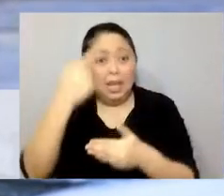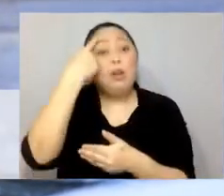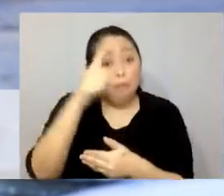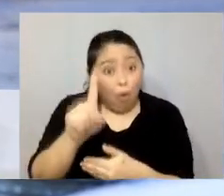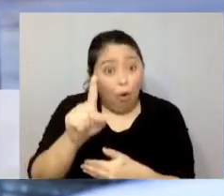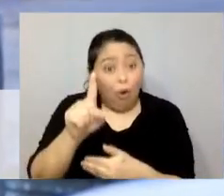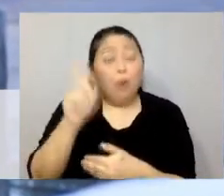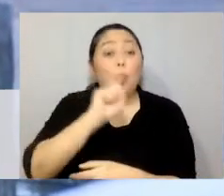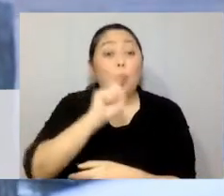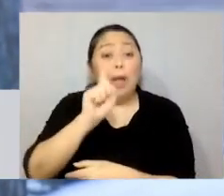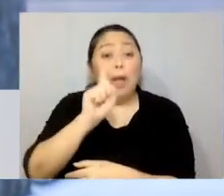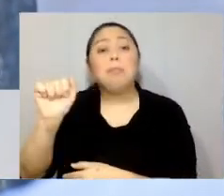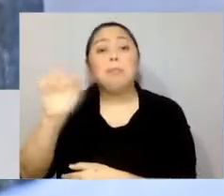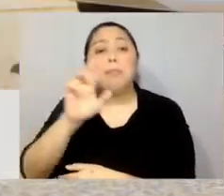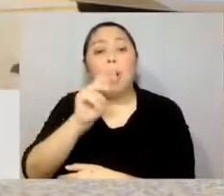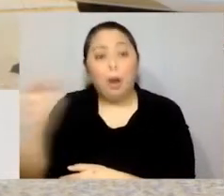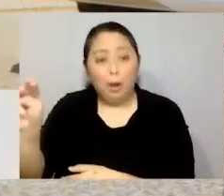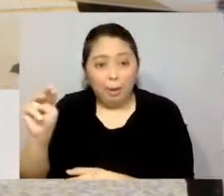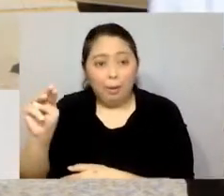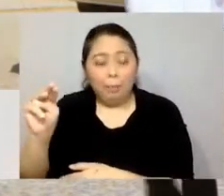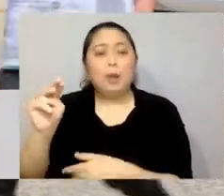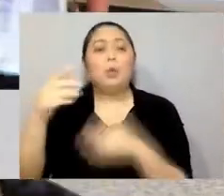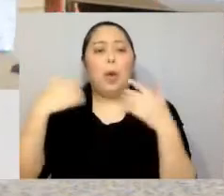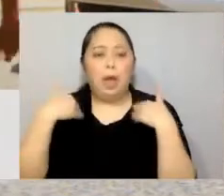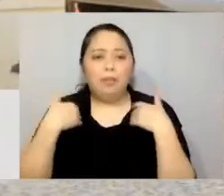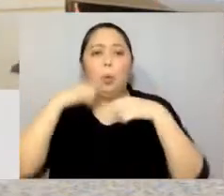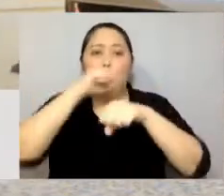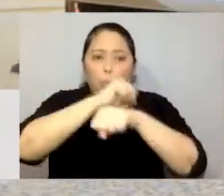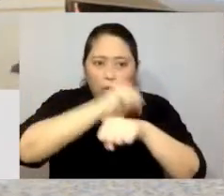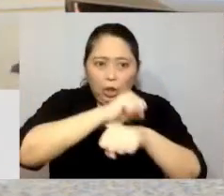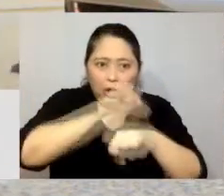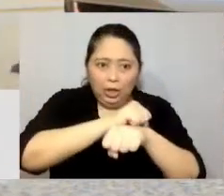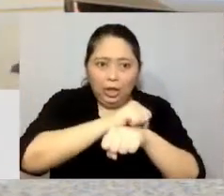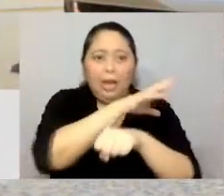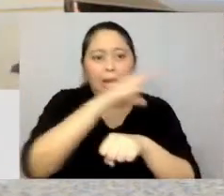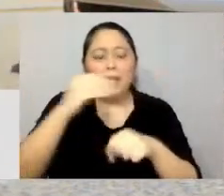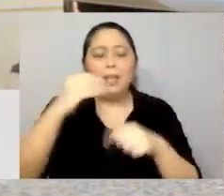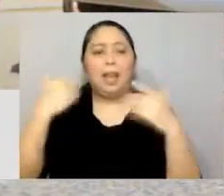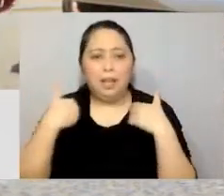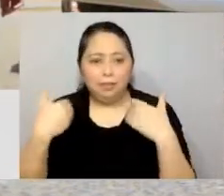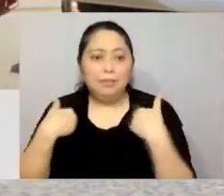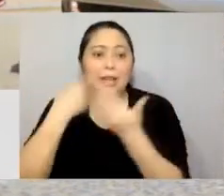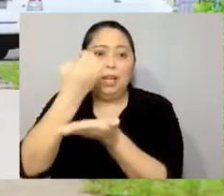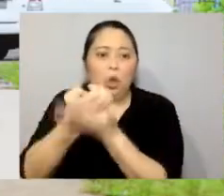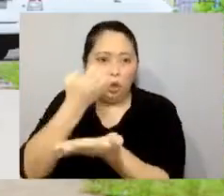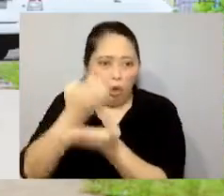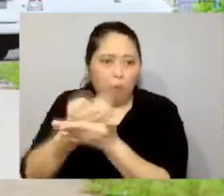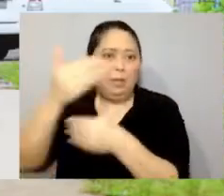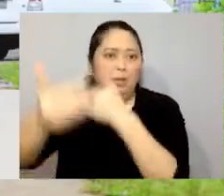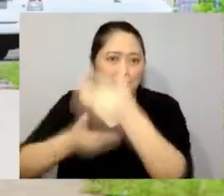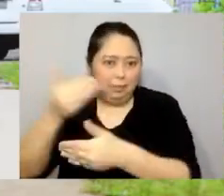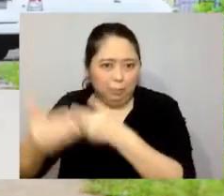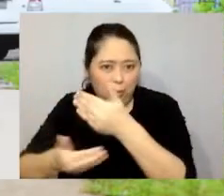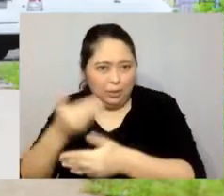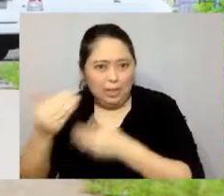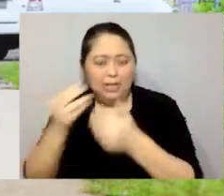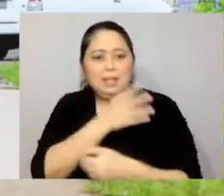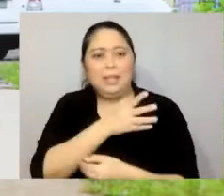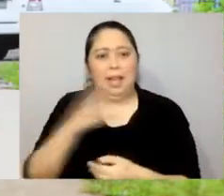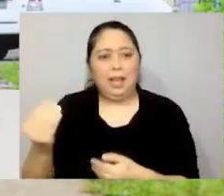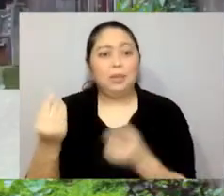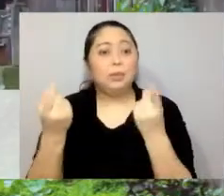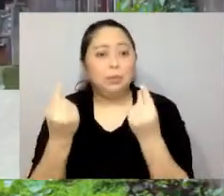as political participation. These include the decommissioning of MILF forces, implementing